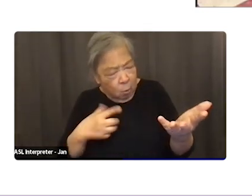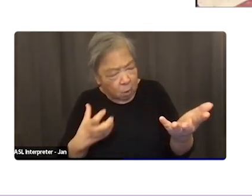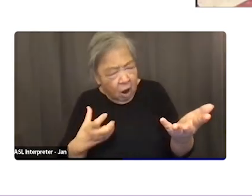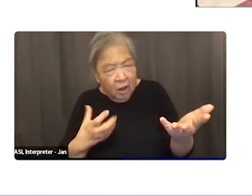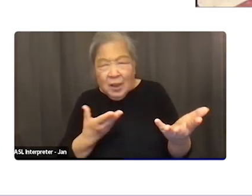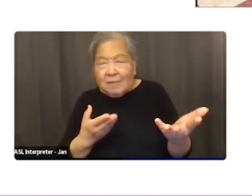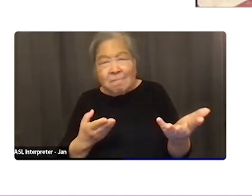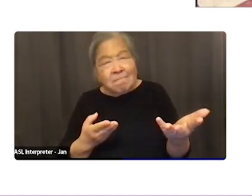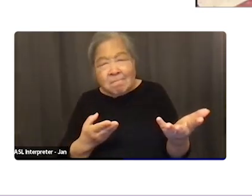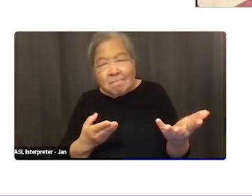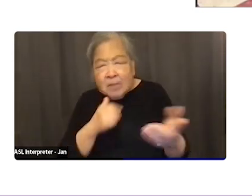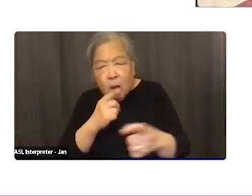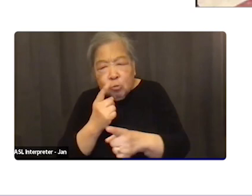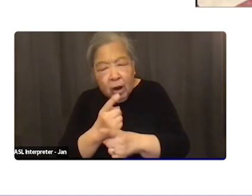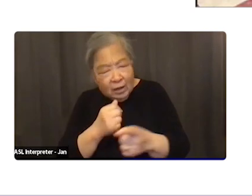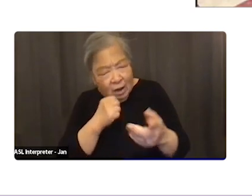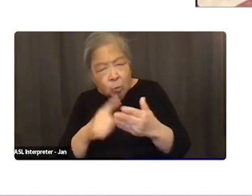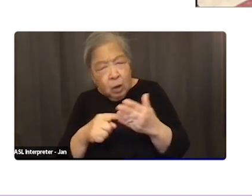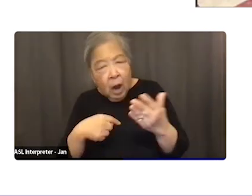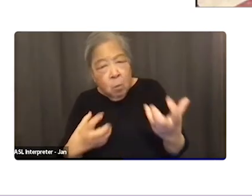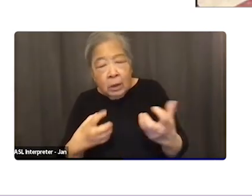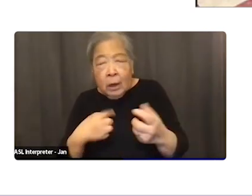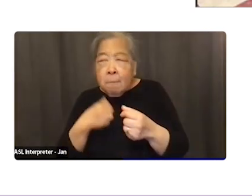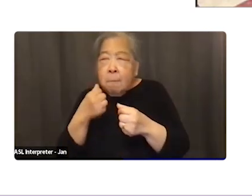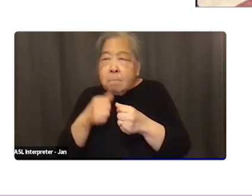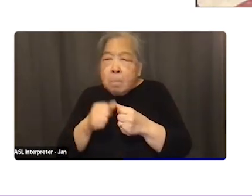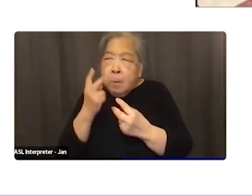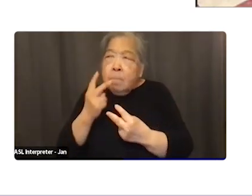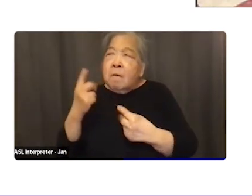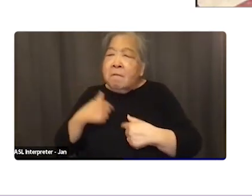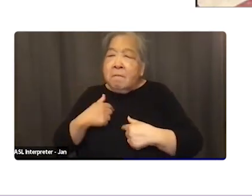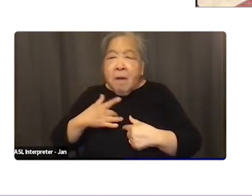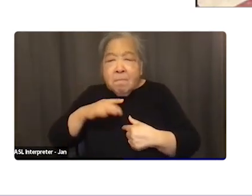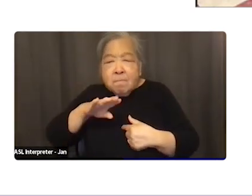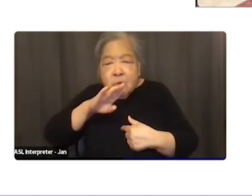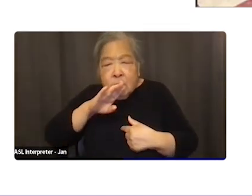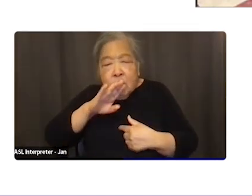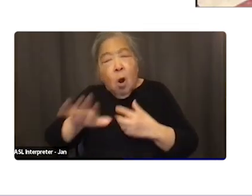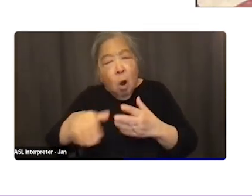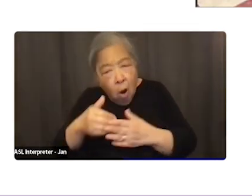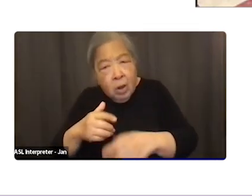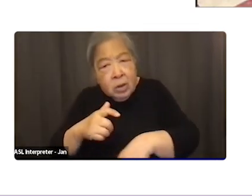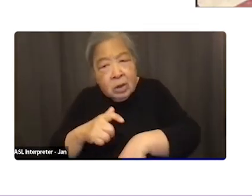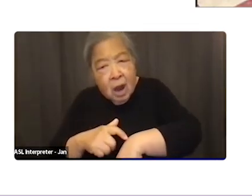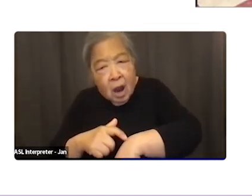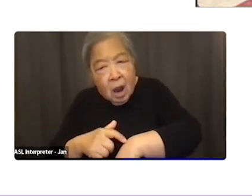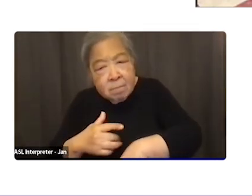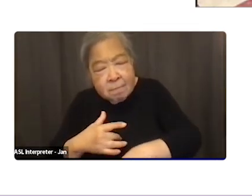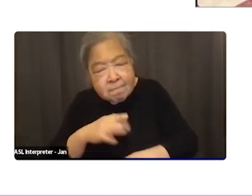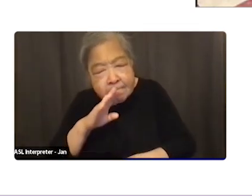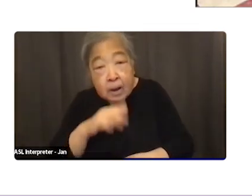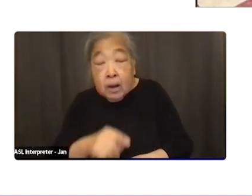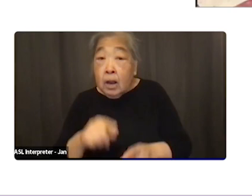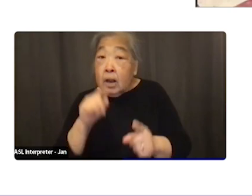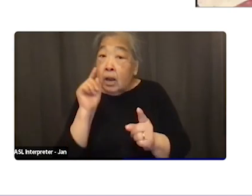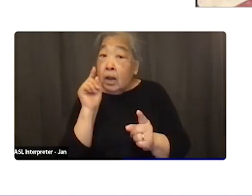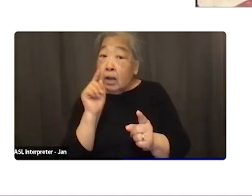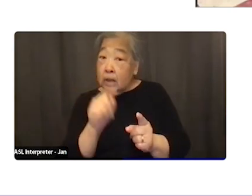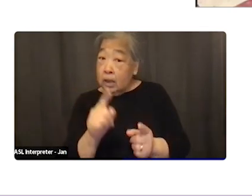I remember feeling frustrated all the time. This picture,